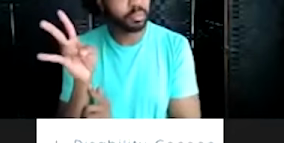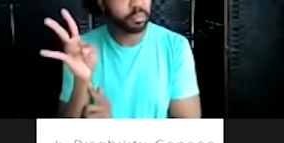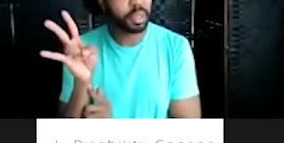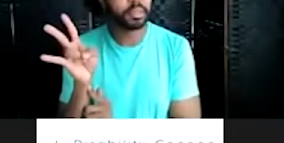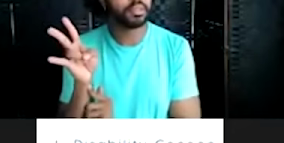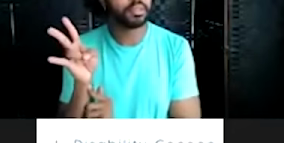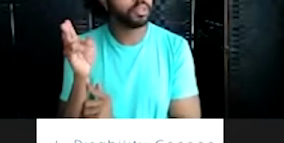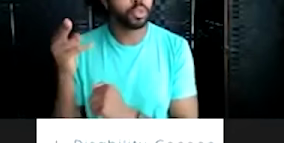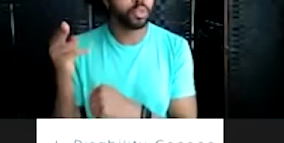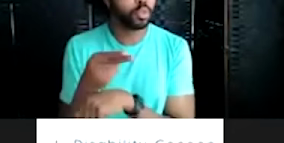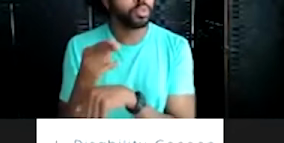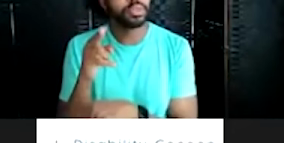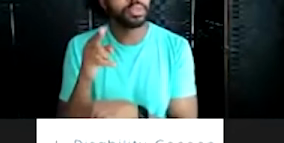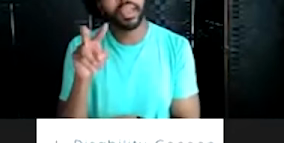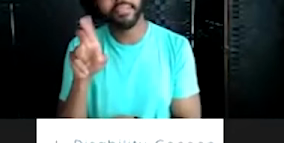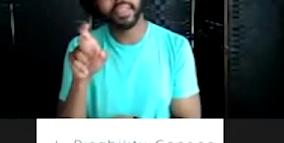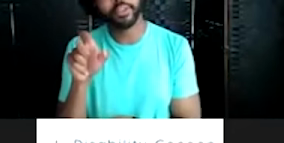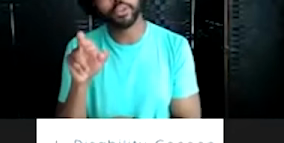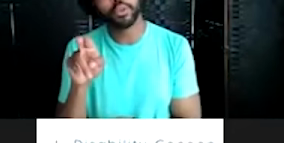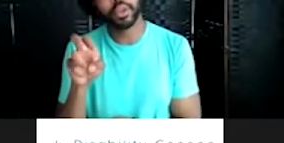Parkway.